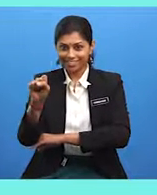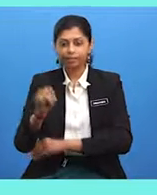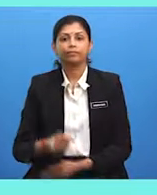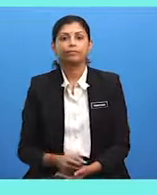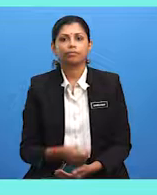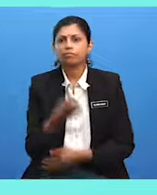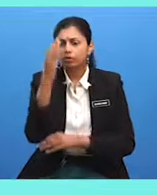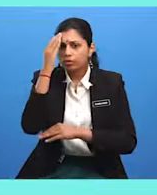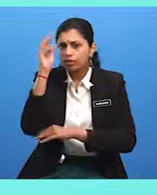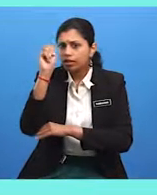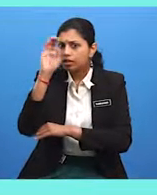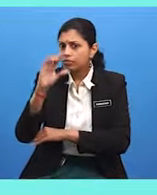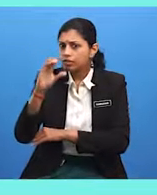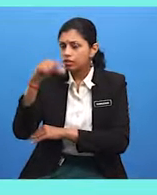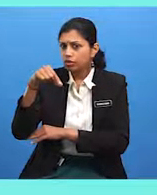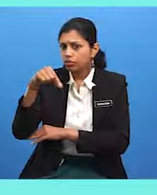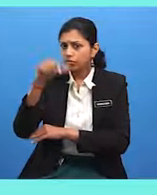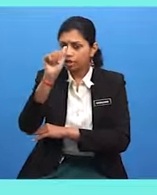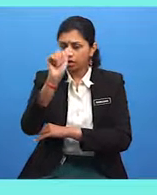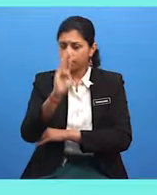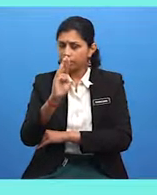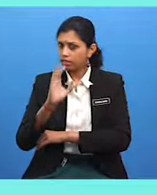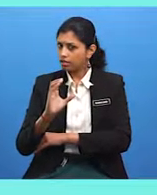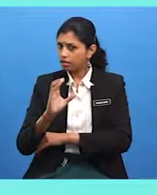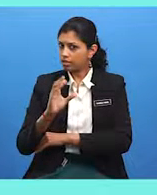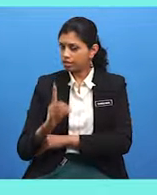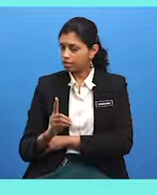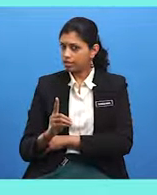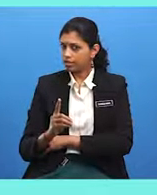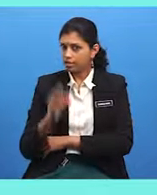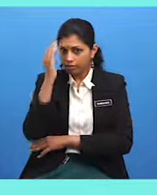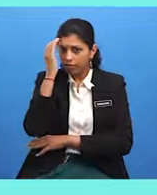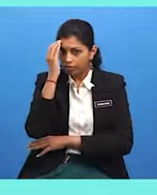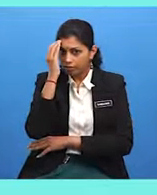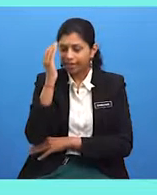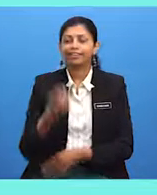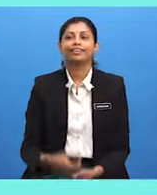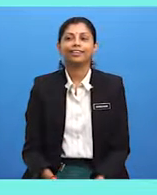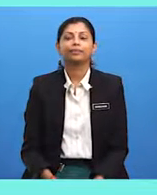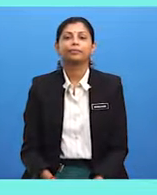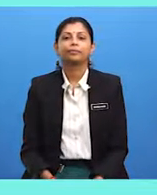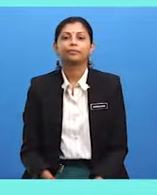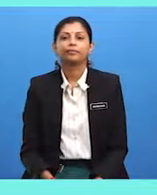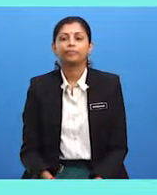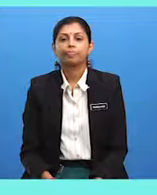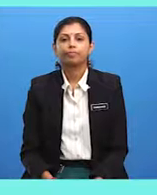know, A, B, C, D, where you pick an